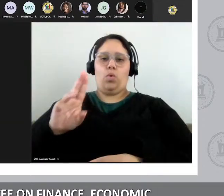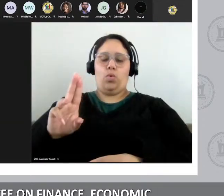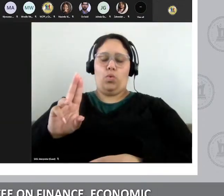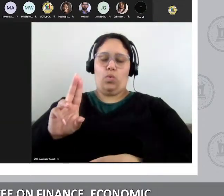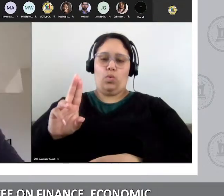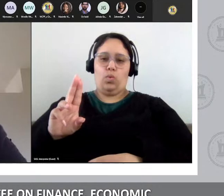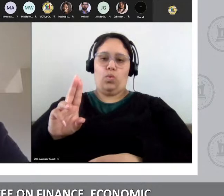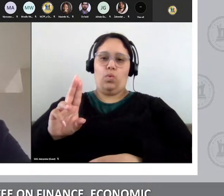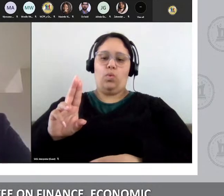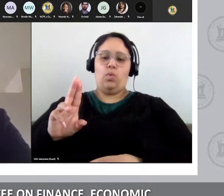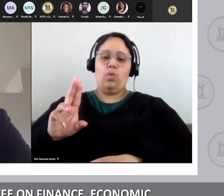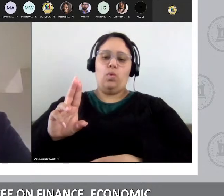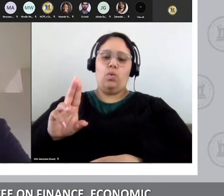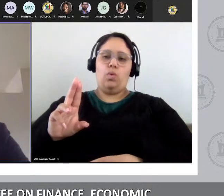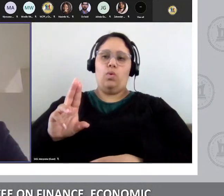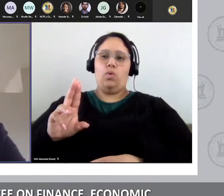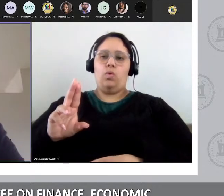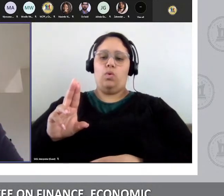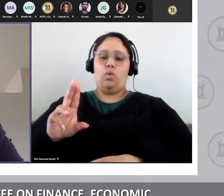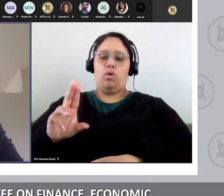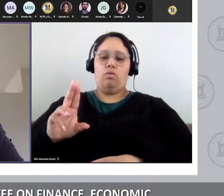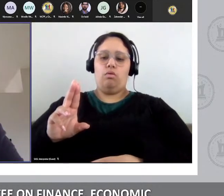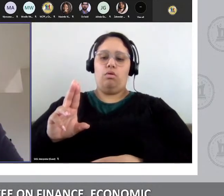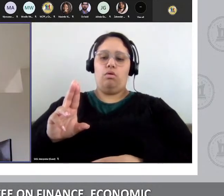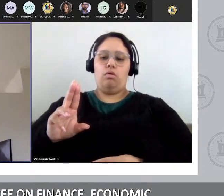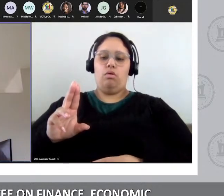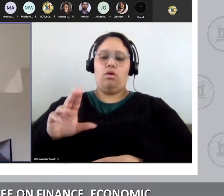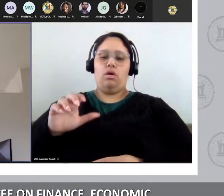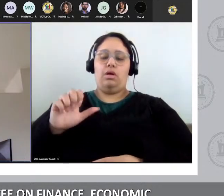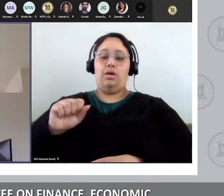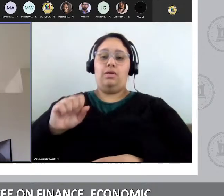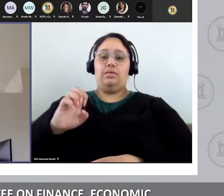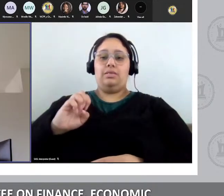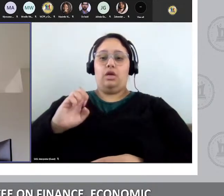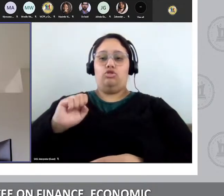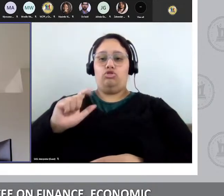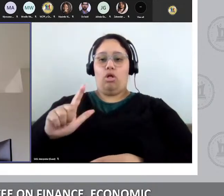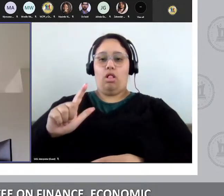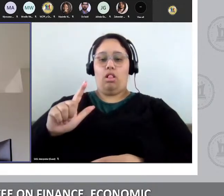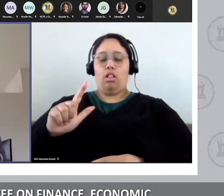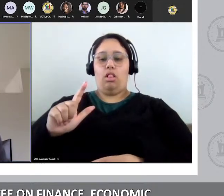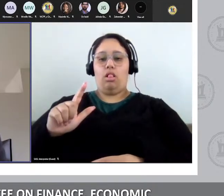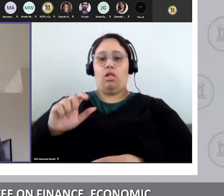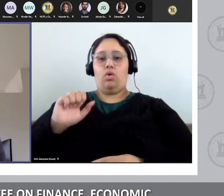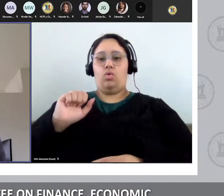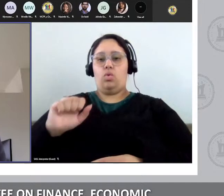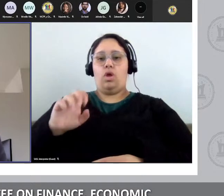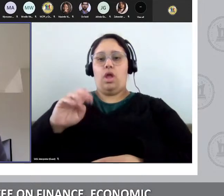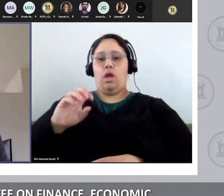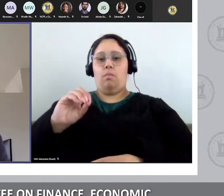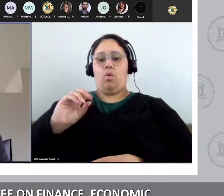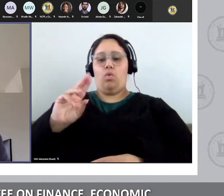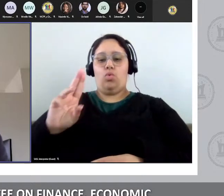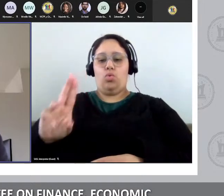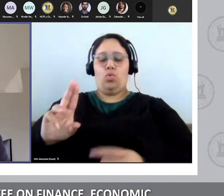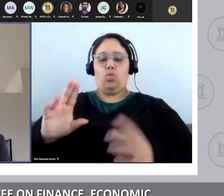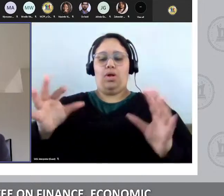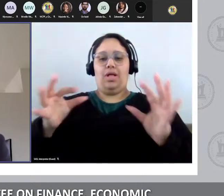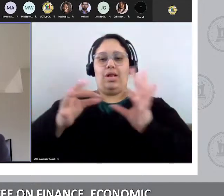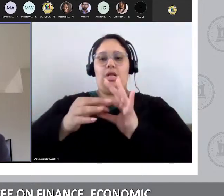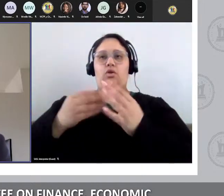understanding. So as far as the SASL memorandum of understanding, as it relates